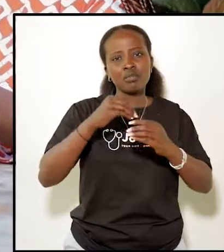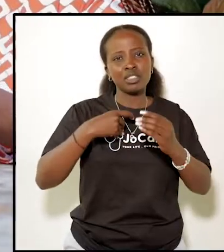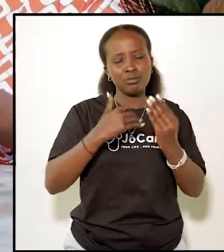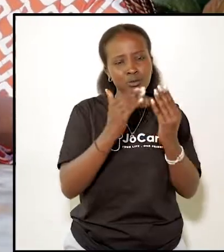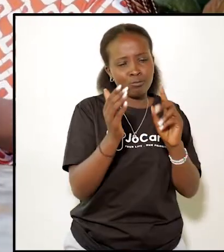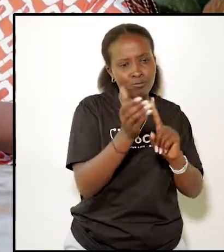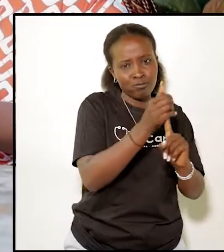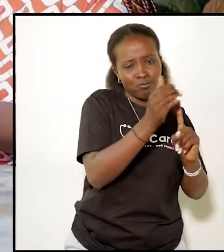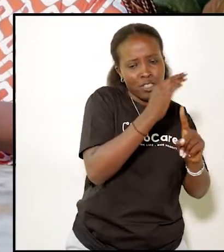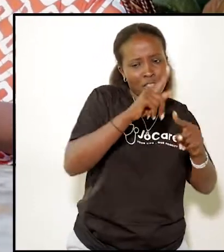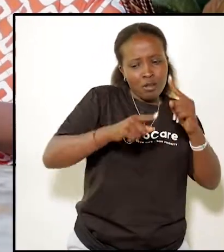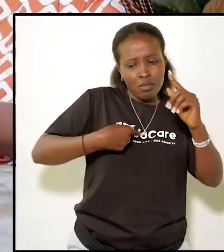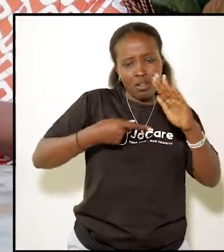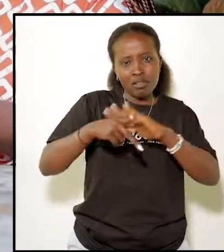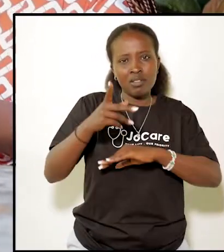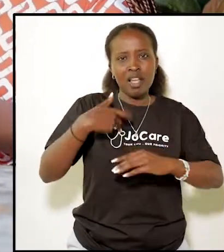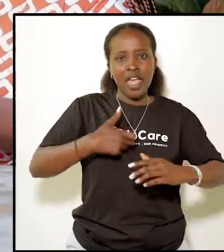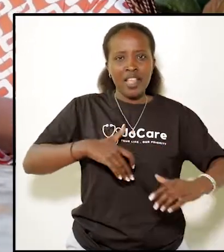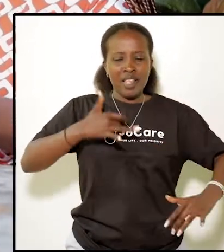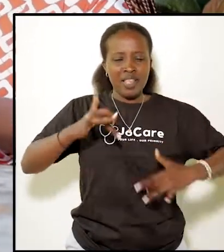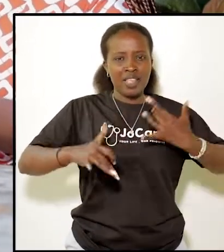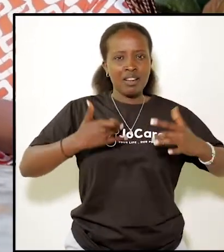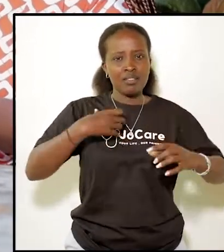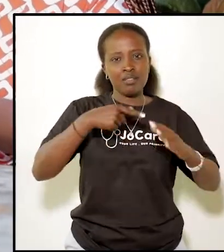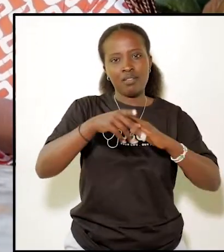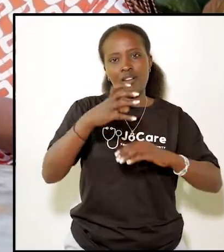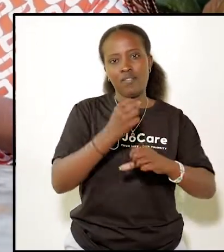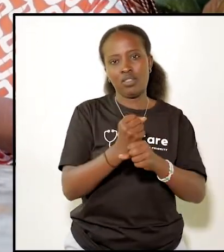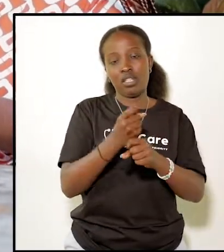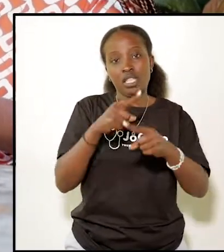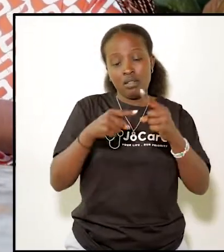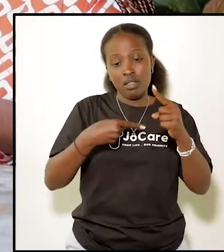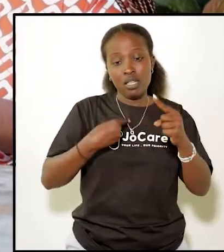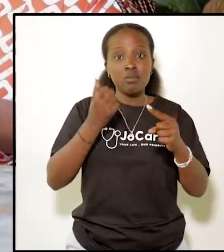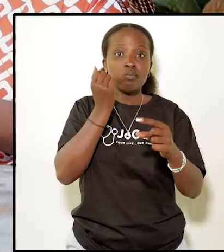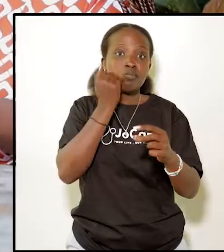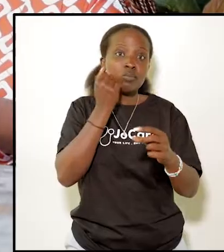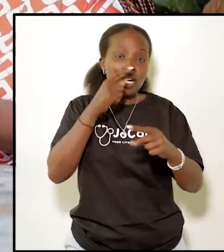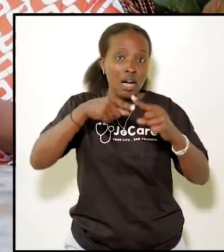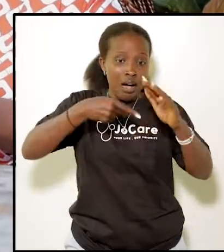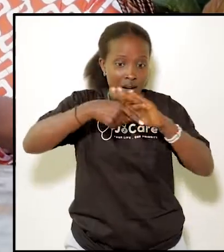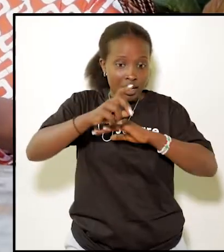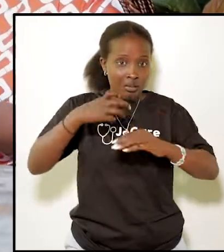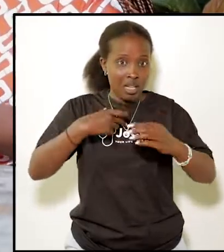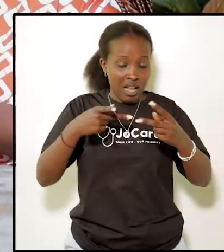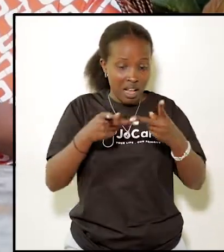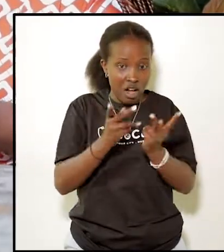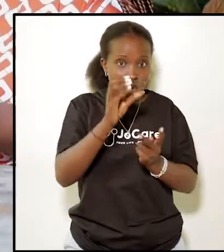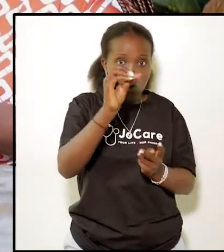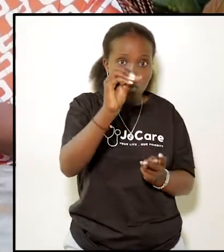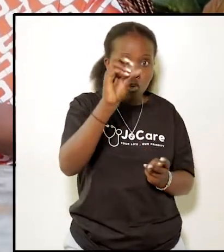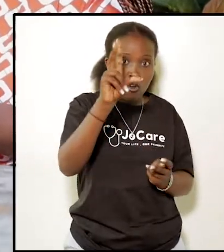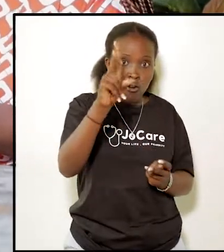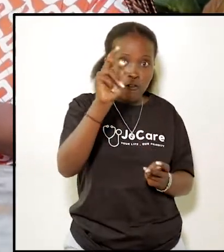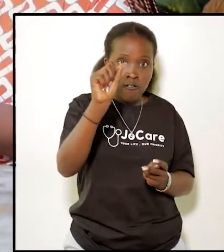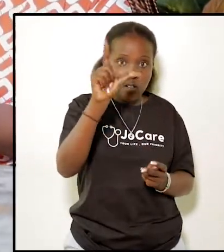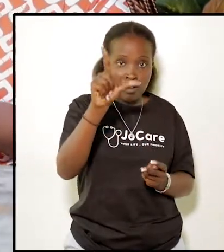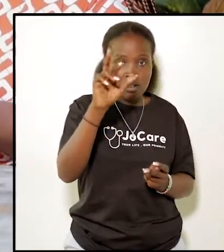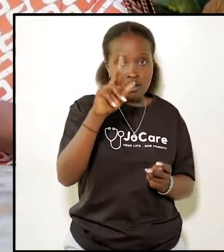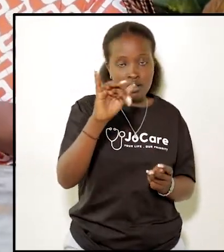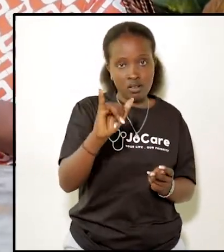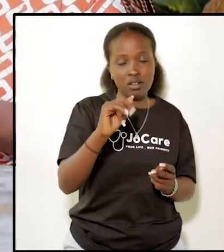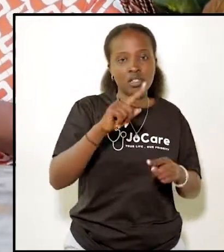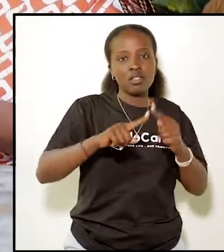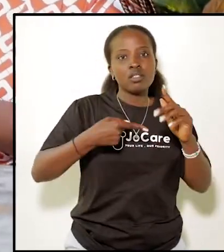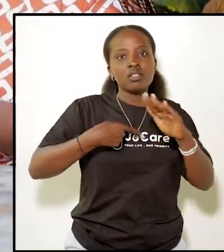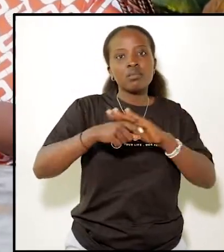to other organs to secrete the hormones. Okay. And then the second part is the ovary that is gonna ovulate and release the egg. Okay. And